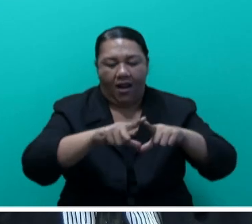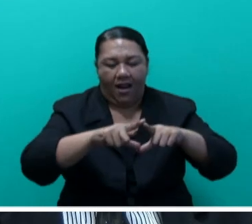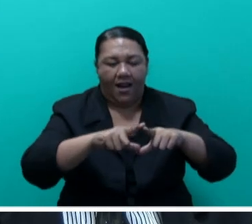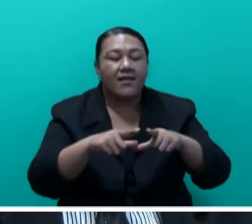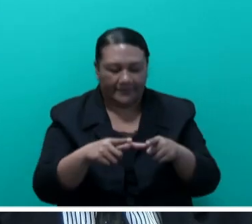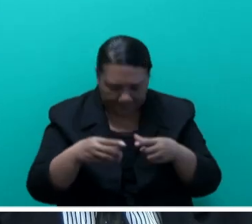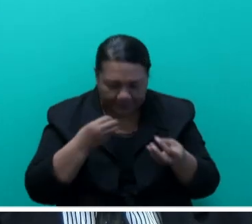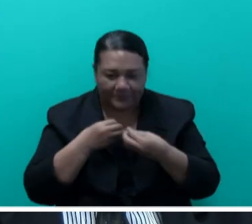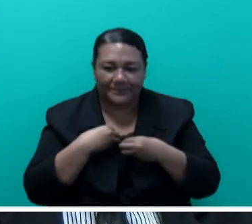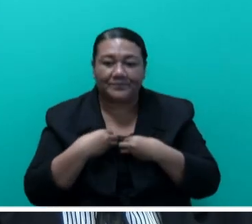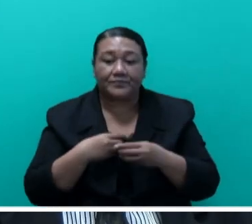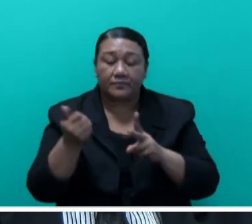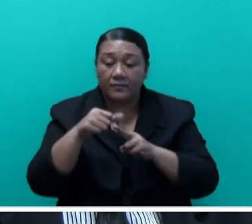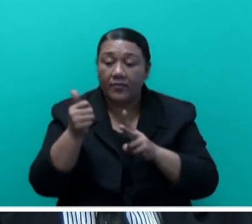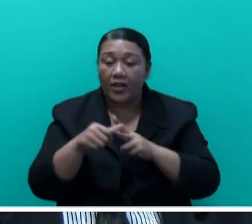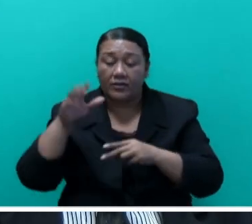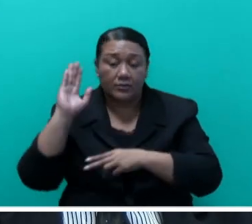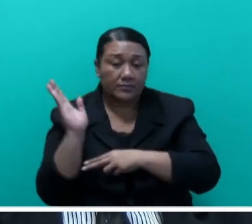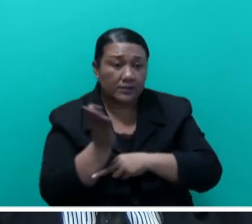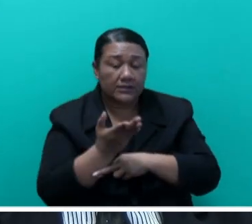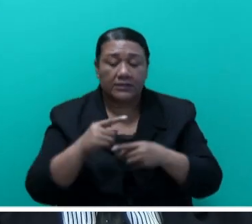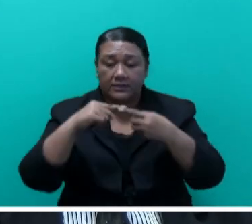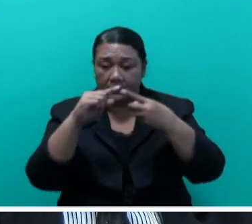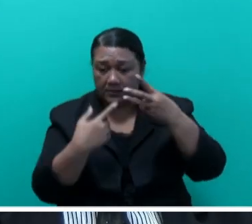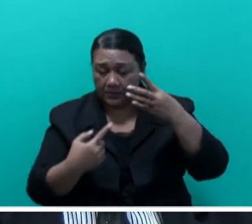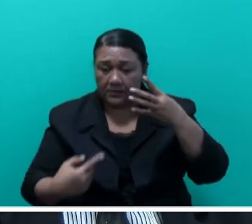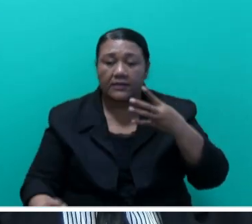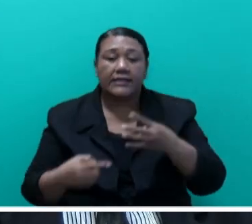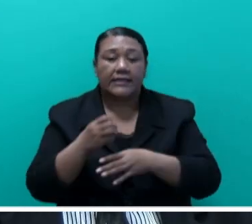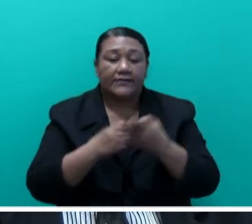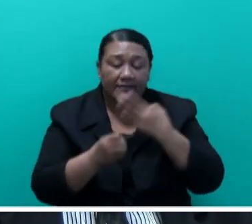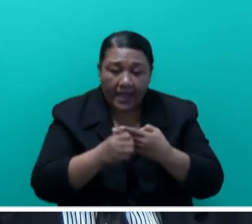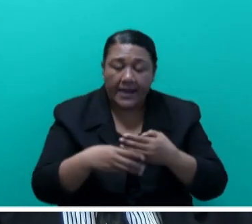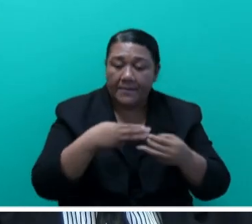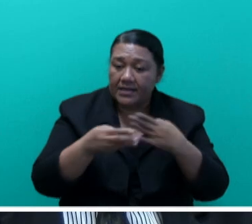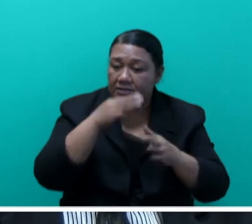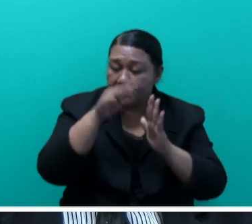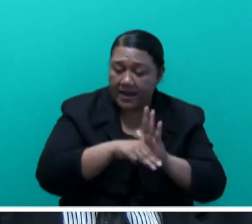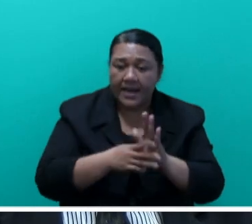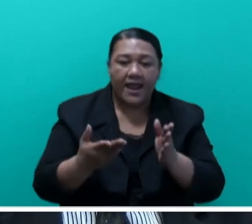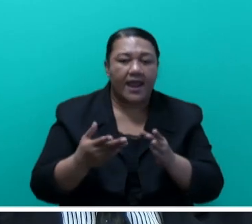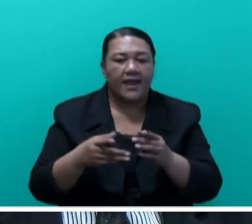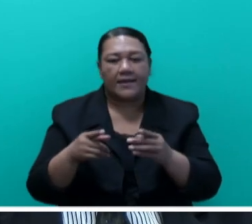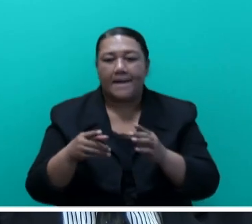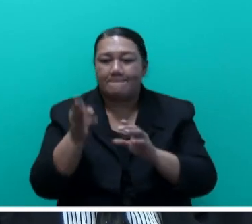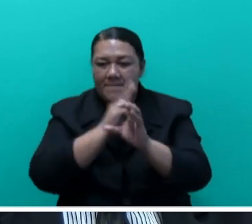from hospitality to retail, and from event management to media coverage.